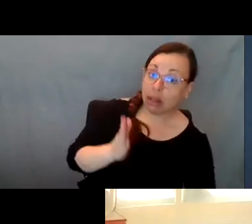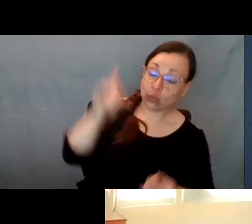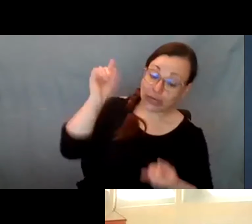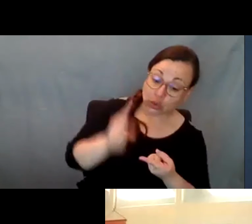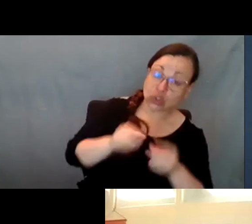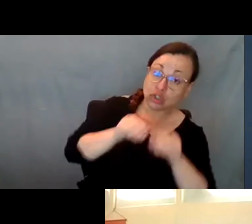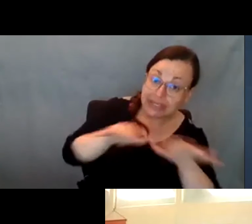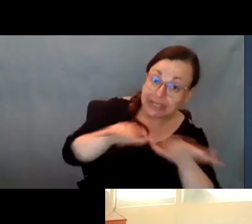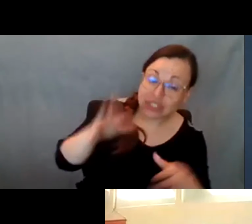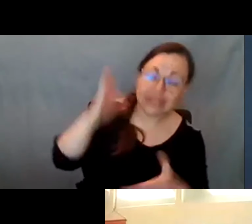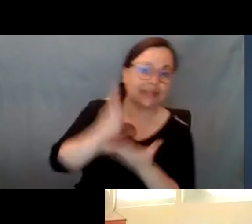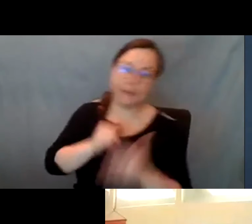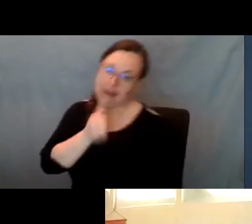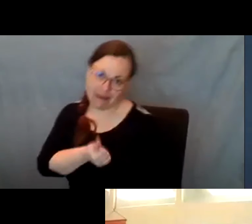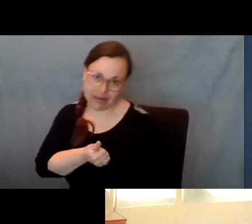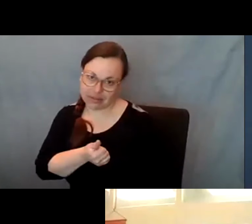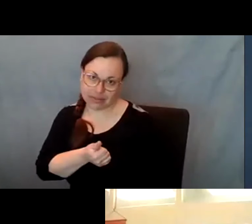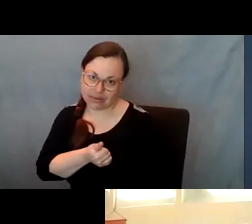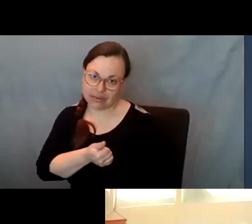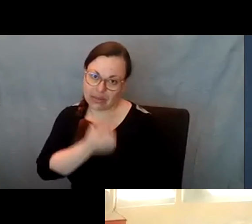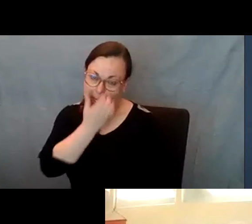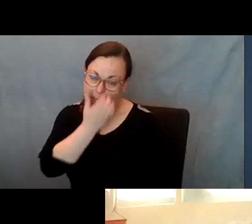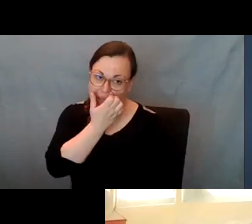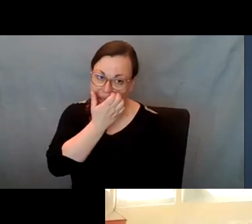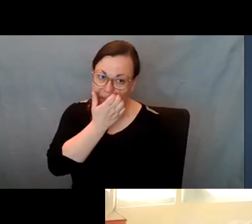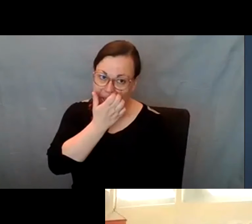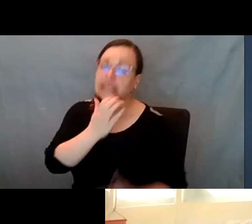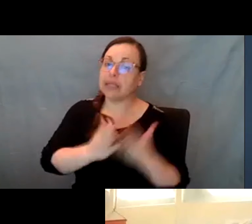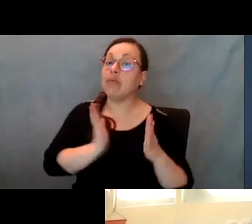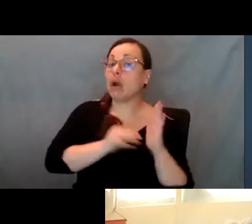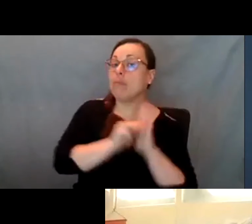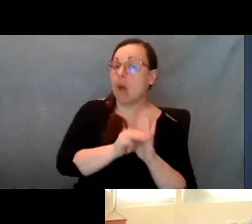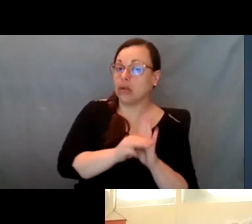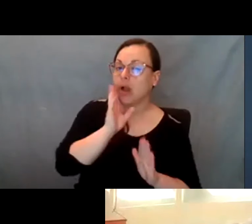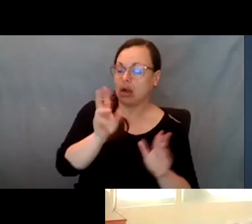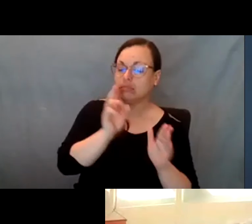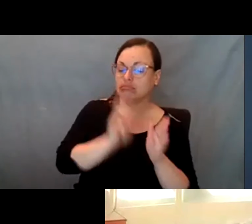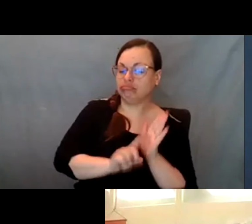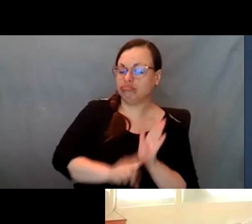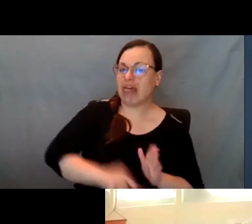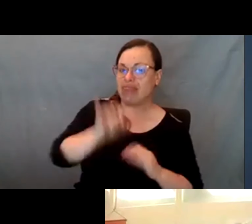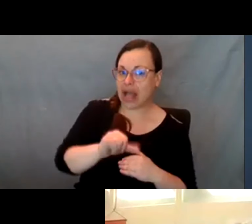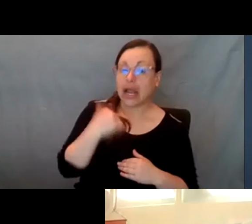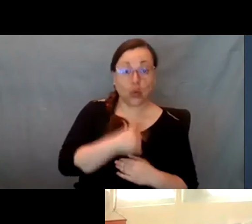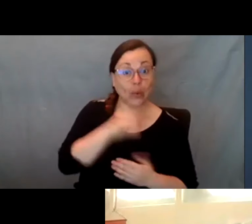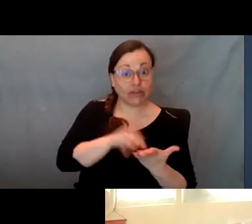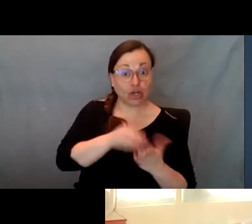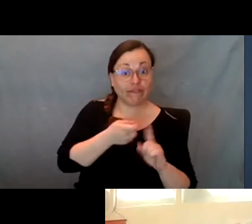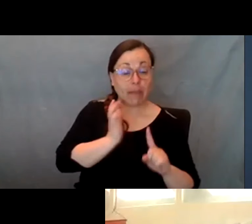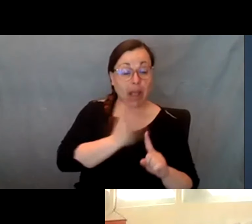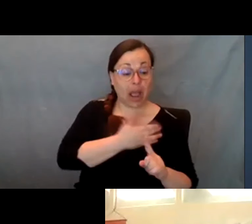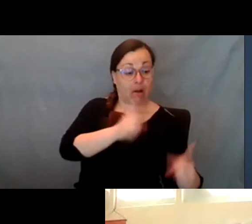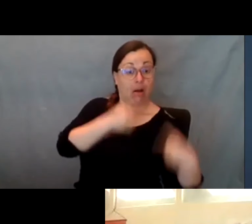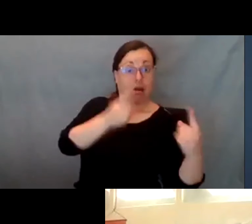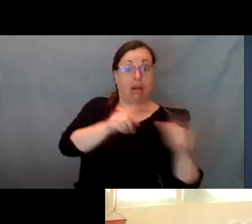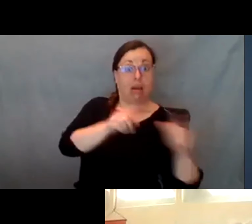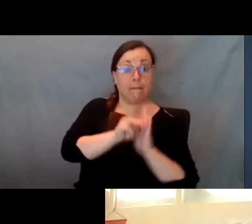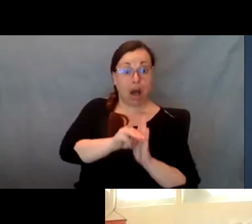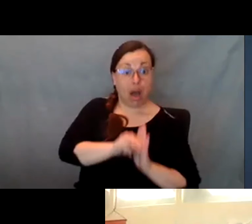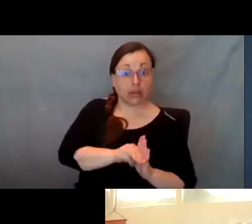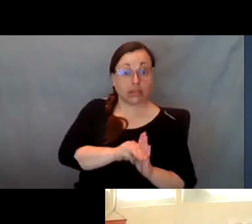of the modelers have started to look into that. And what we have learned from the modeling exercises, when they do assumptions